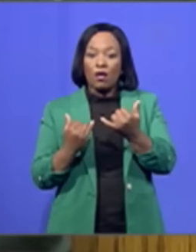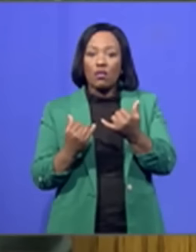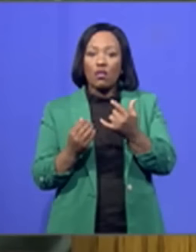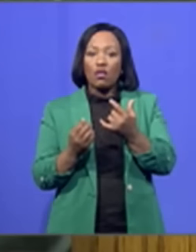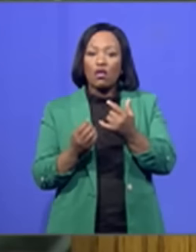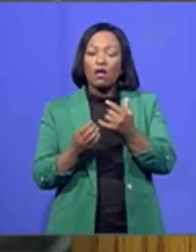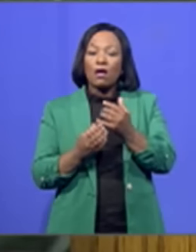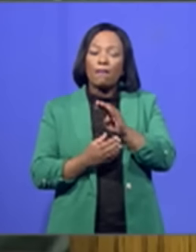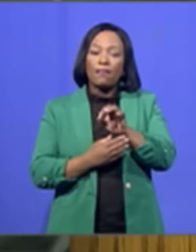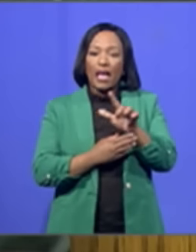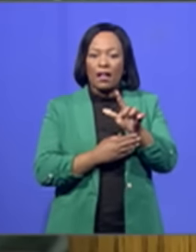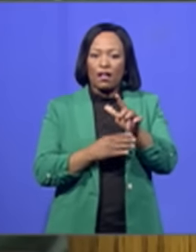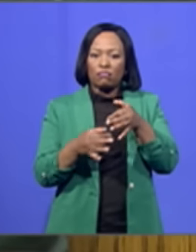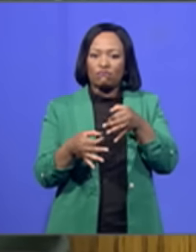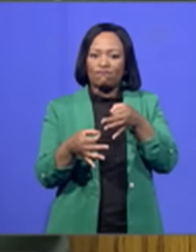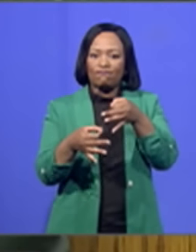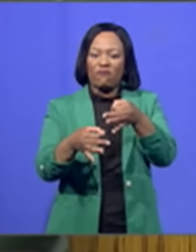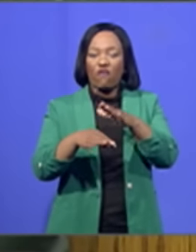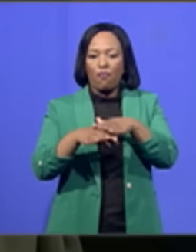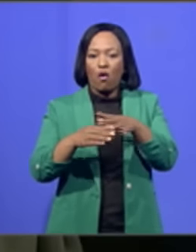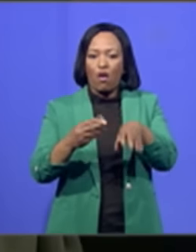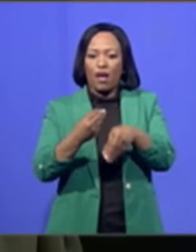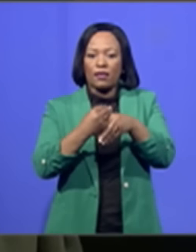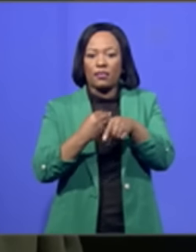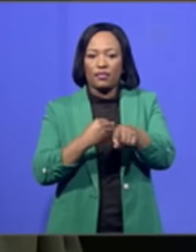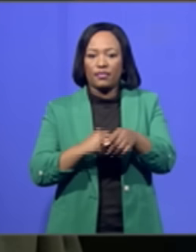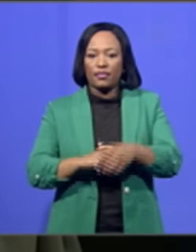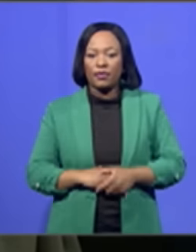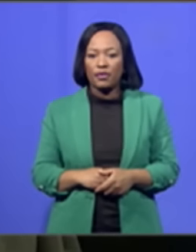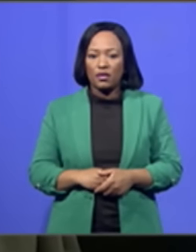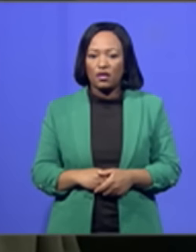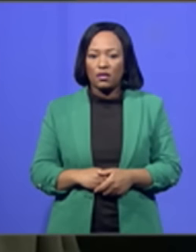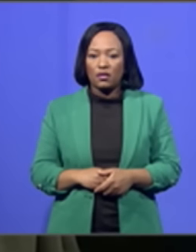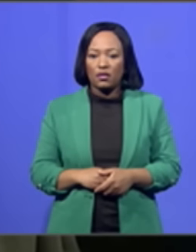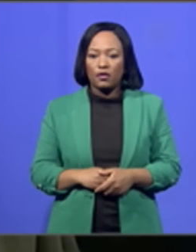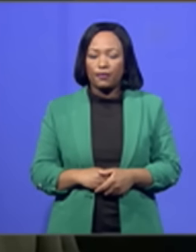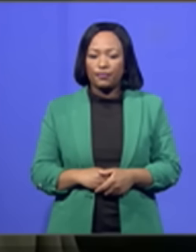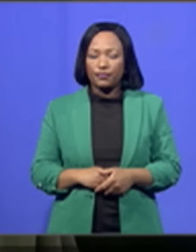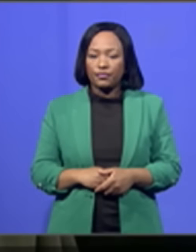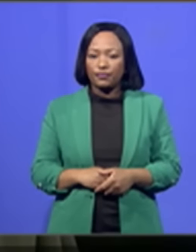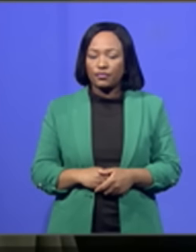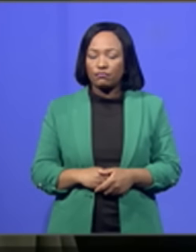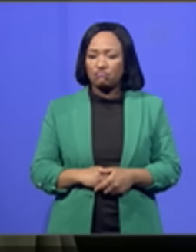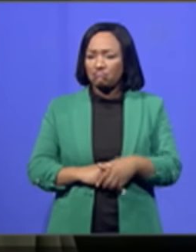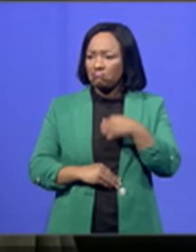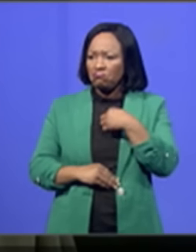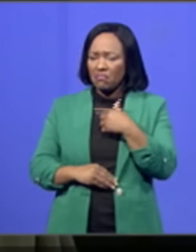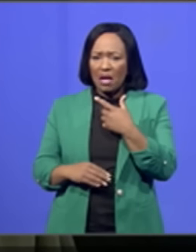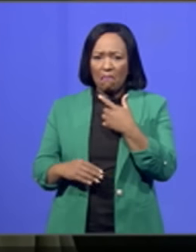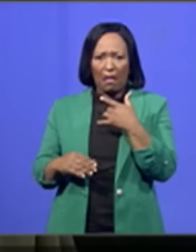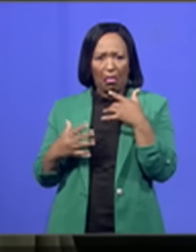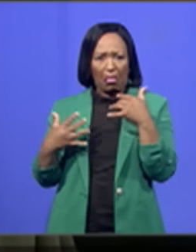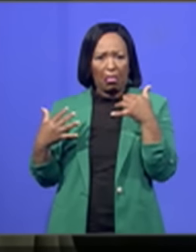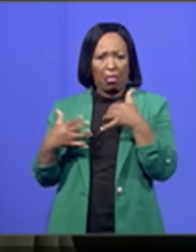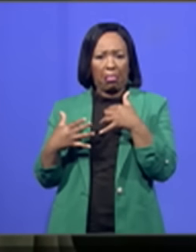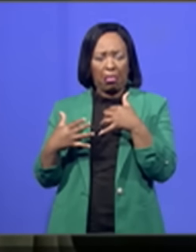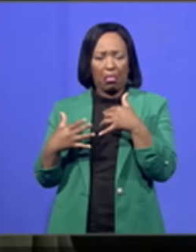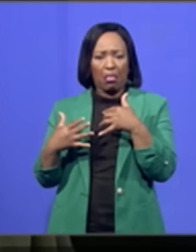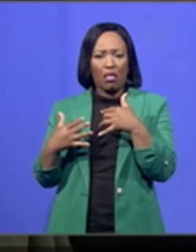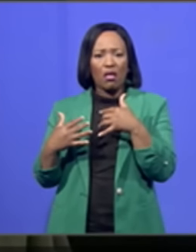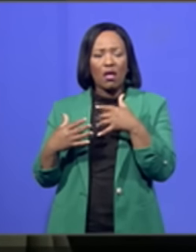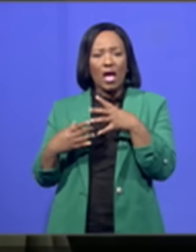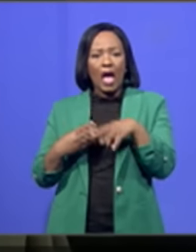peila go sekaseka dipharamolato tše mpša. I was surprised with the added charge in count